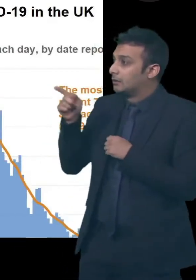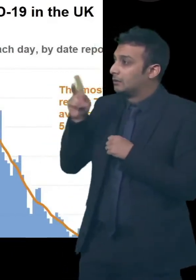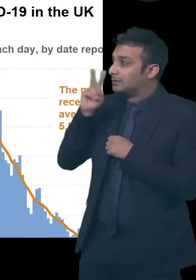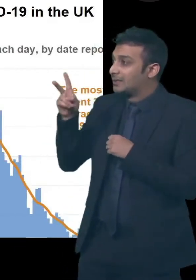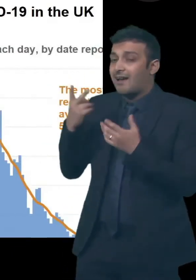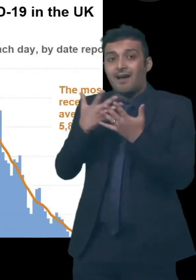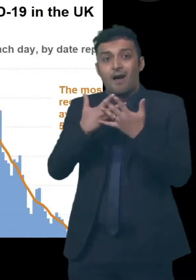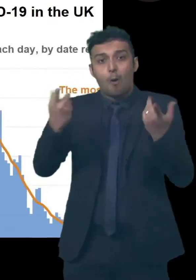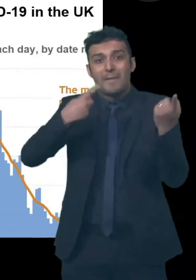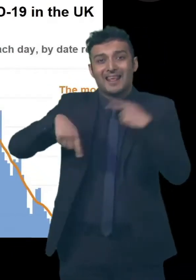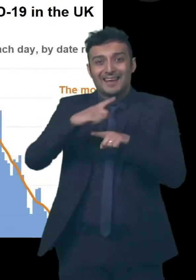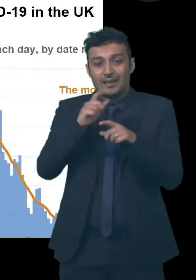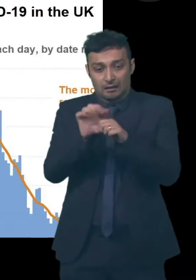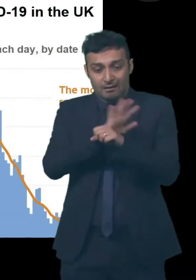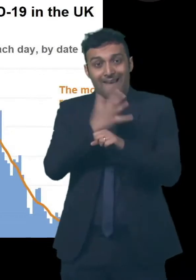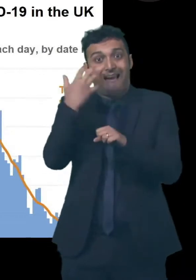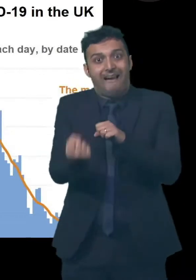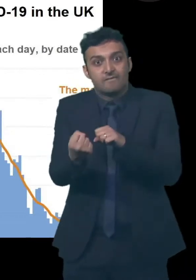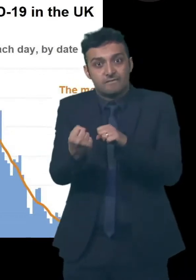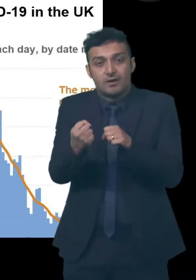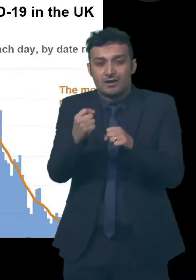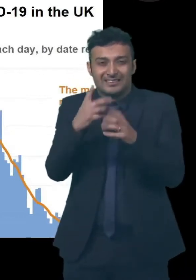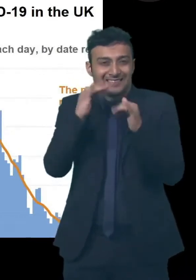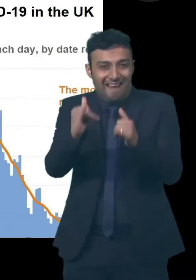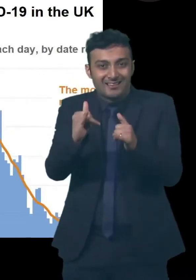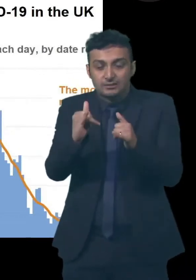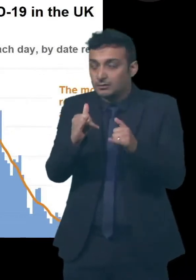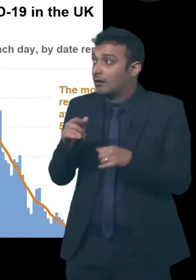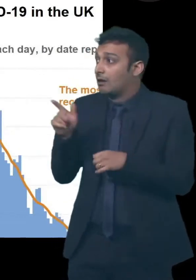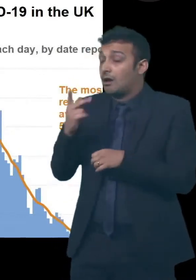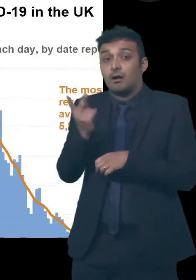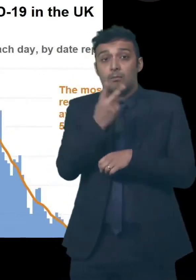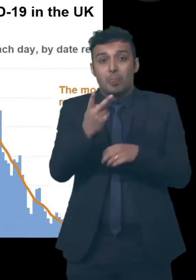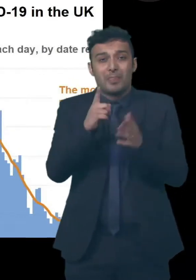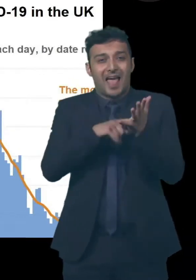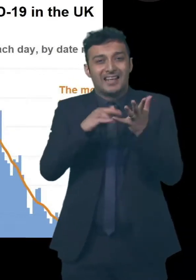and LFD test for COVID-19. And the recent 7-day average, you can see, is